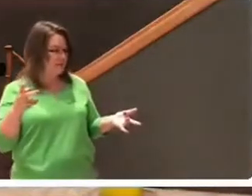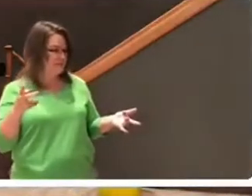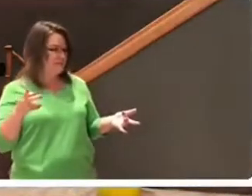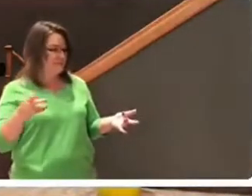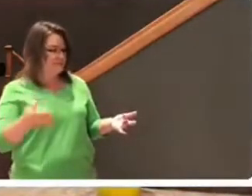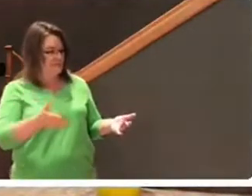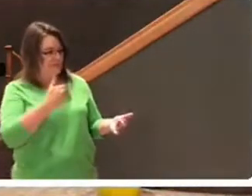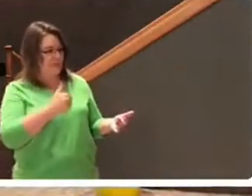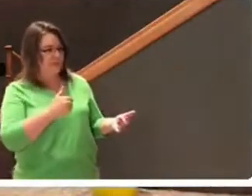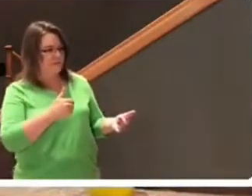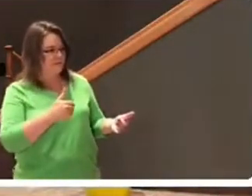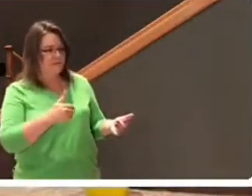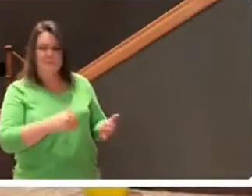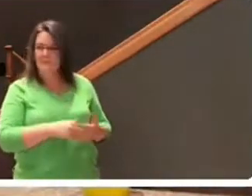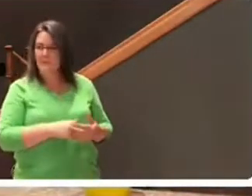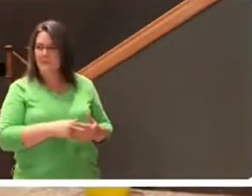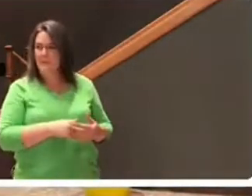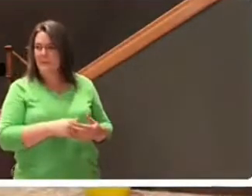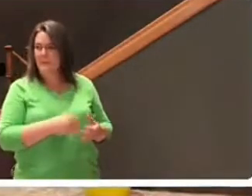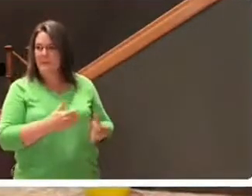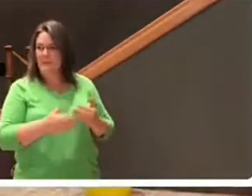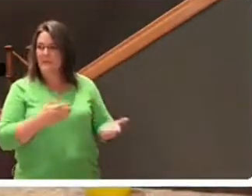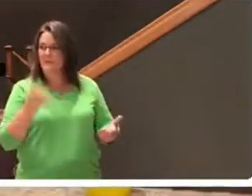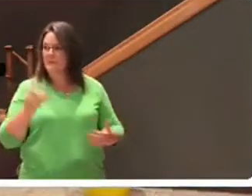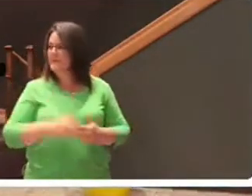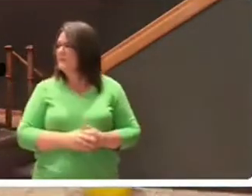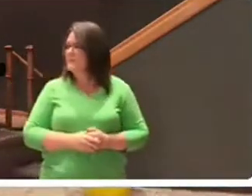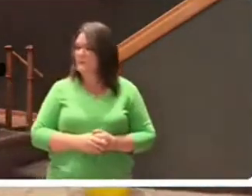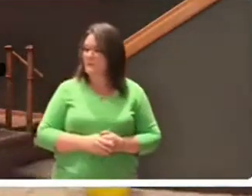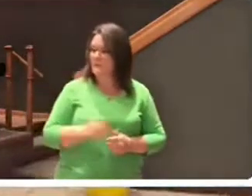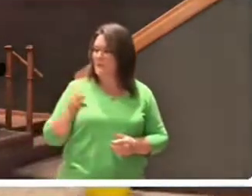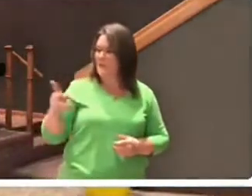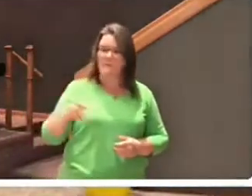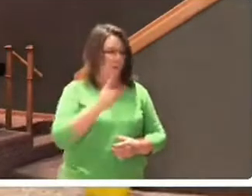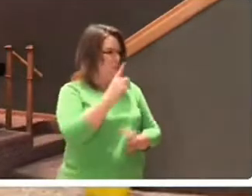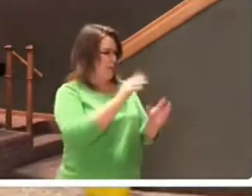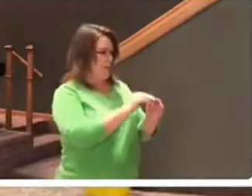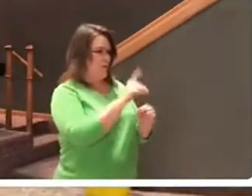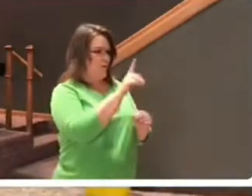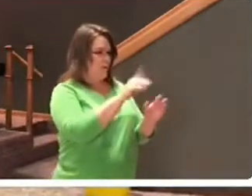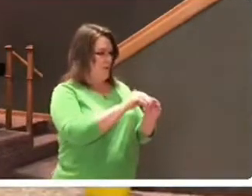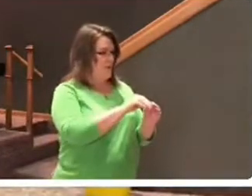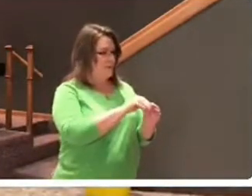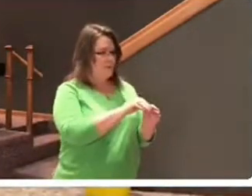to, whatever. But, okay. One more.